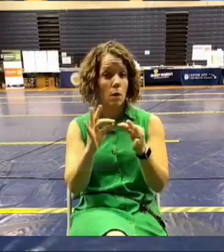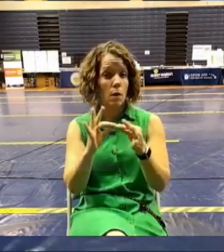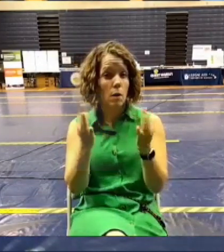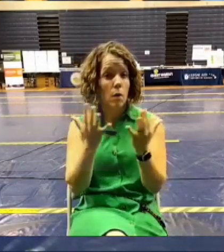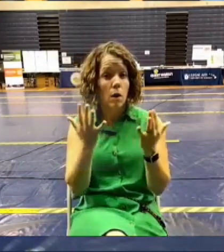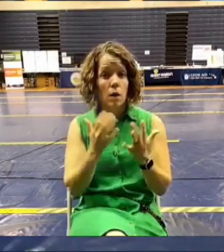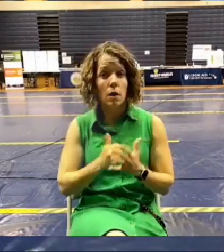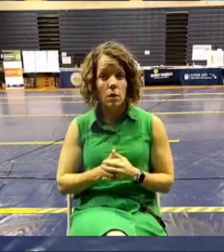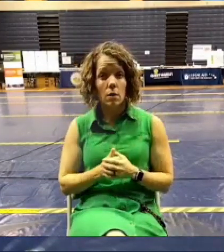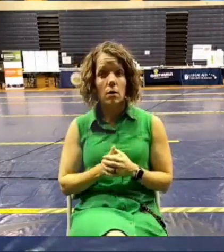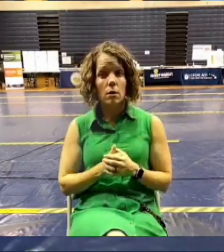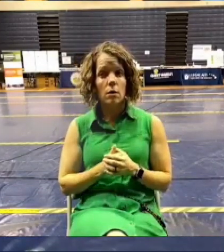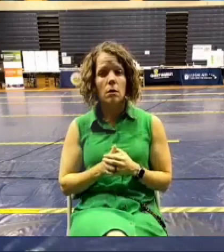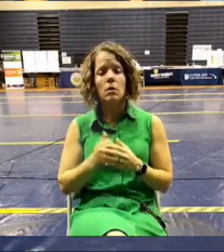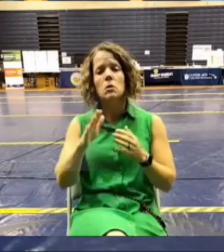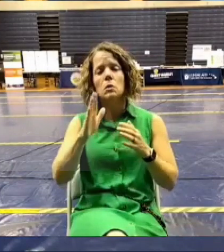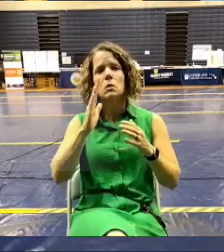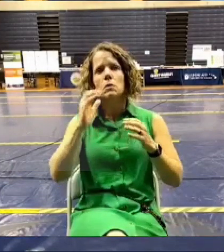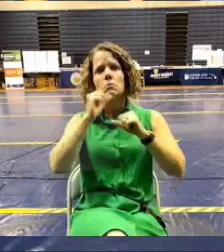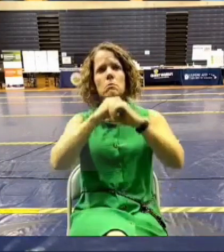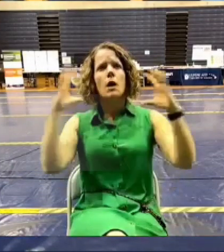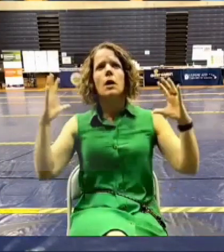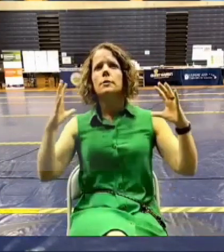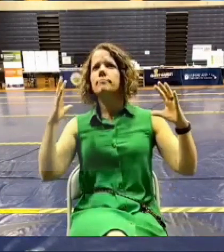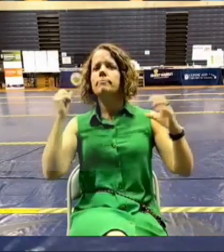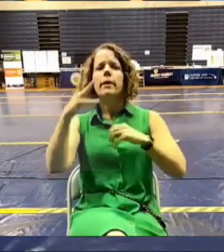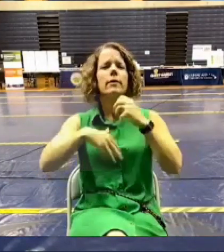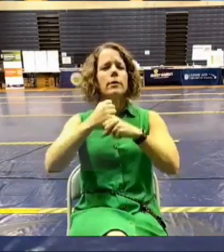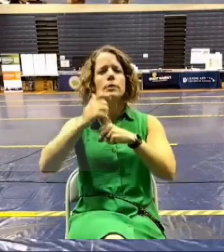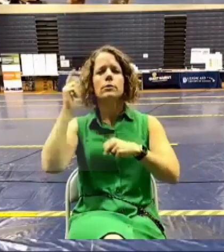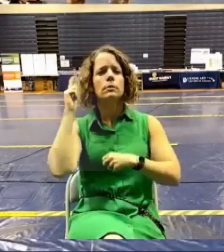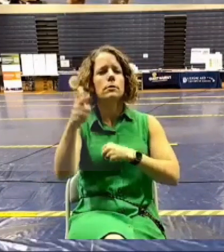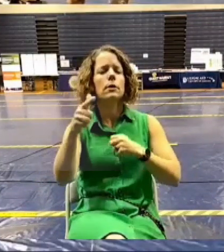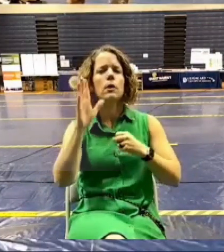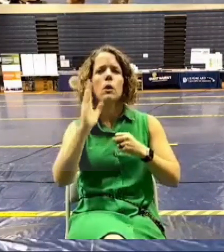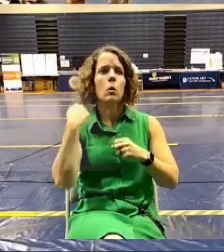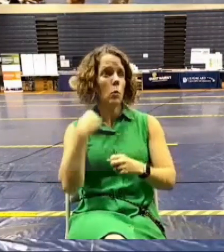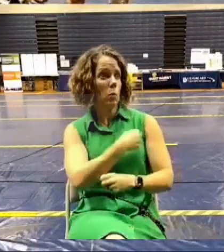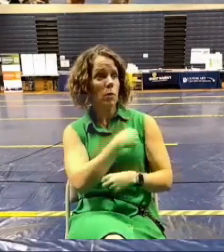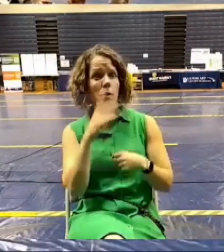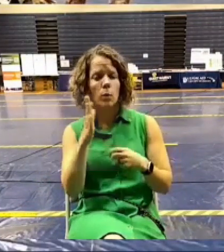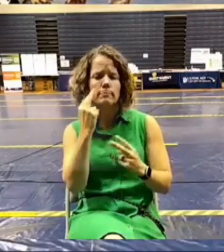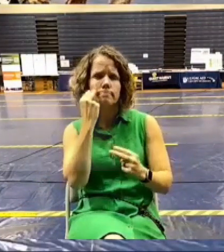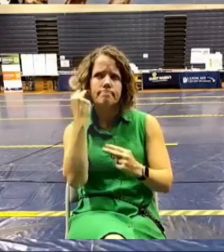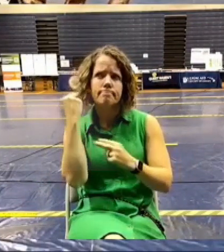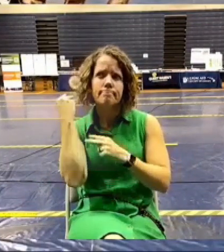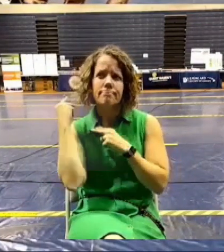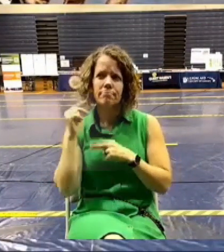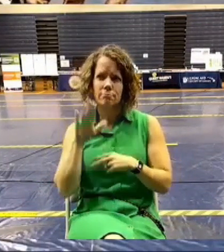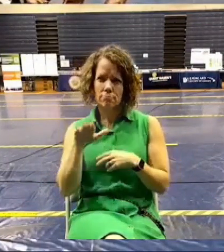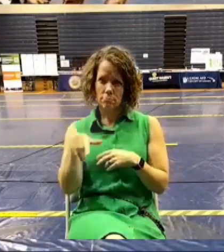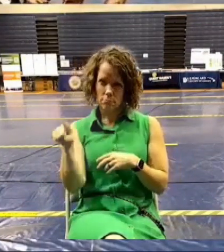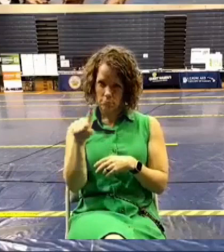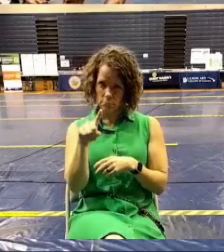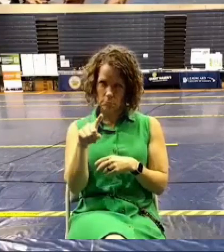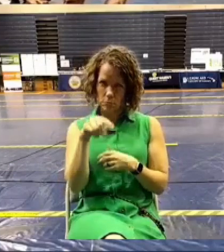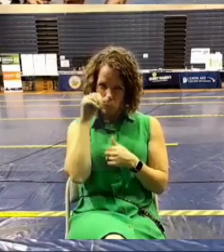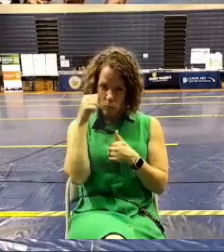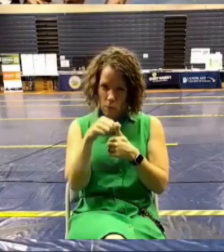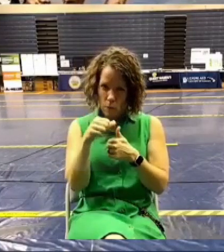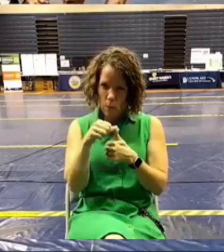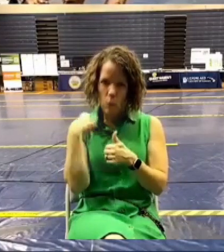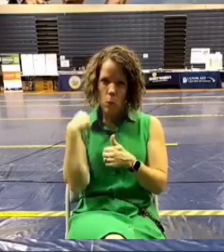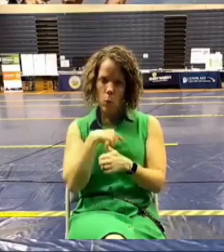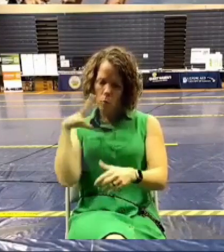from now, we're going to all look back at this time and say to ourselves that we were a part of